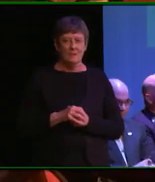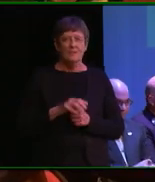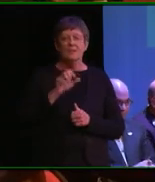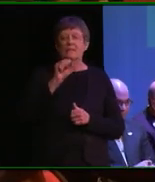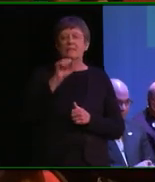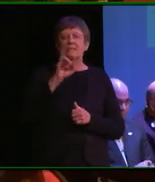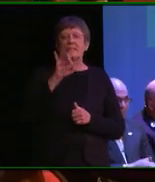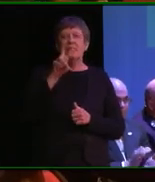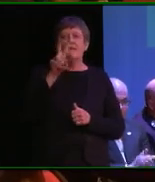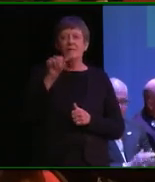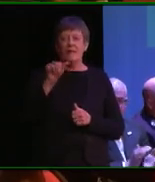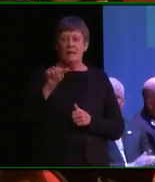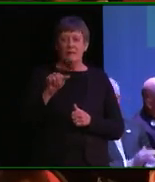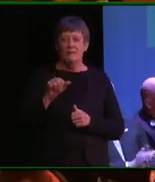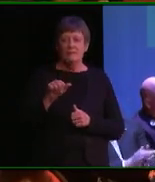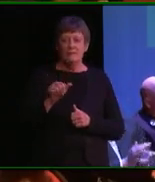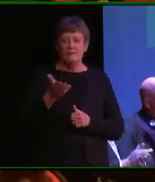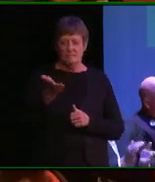Sylvia Jones.